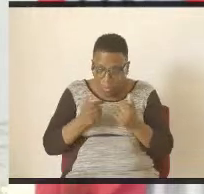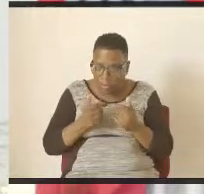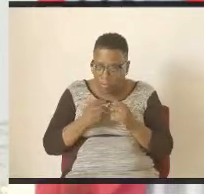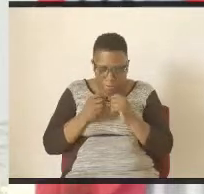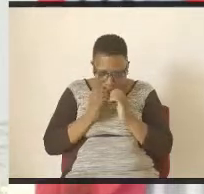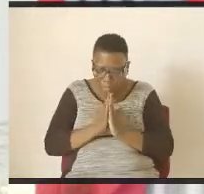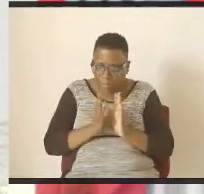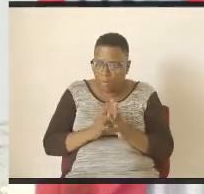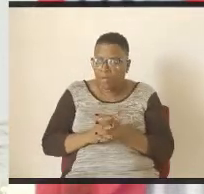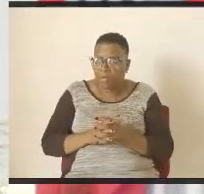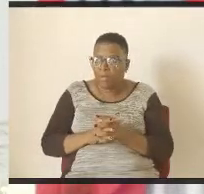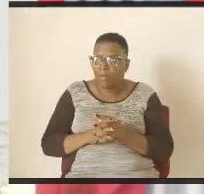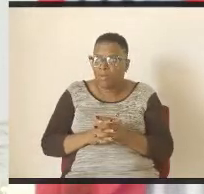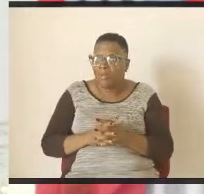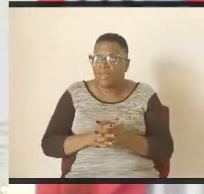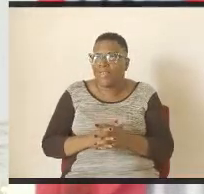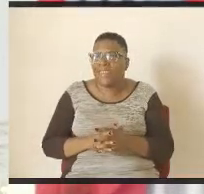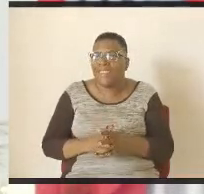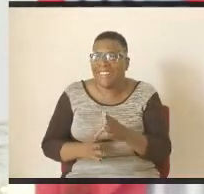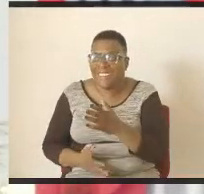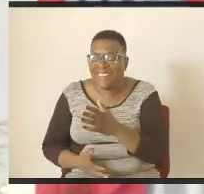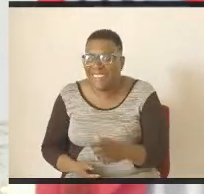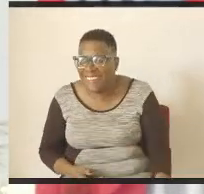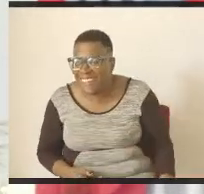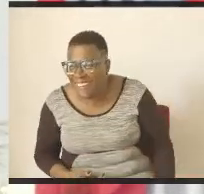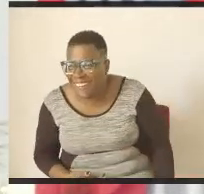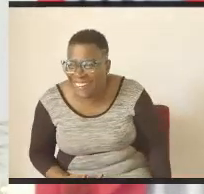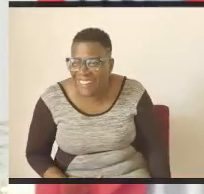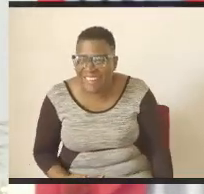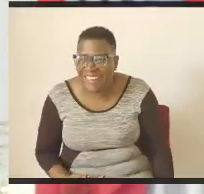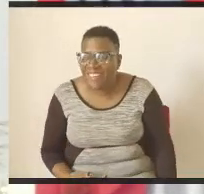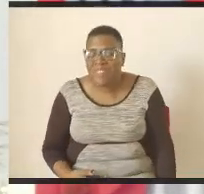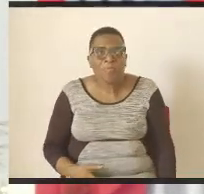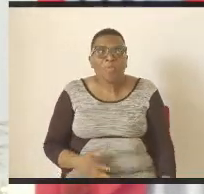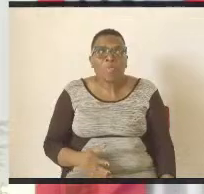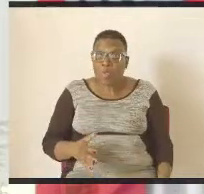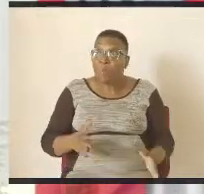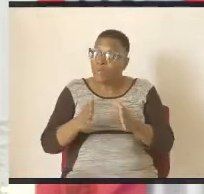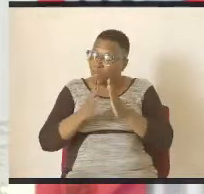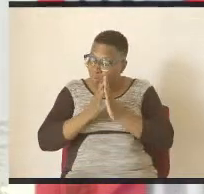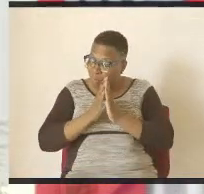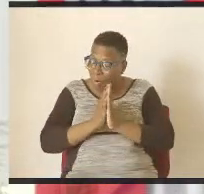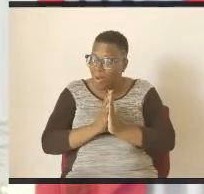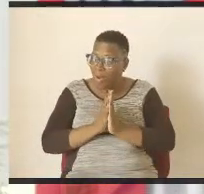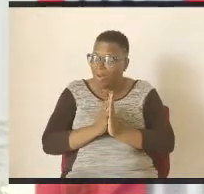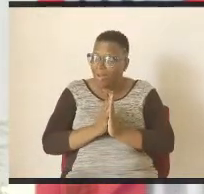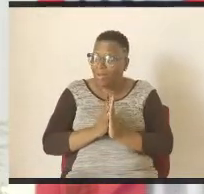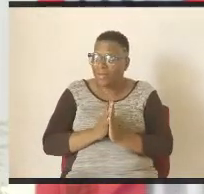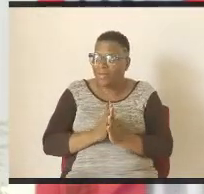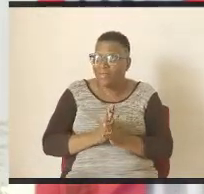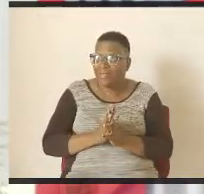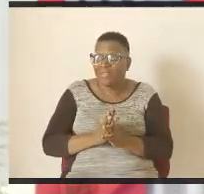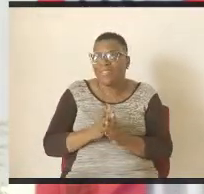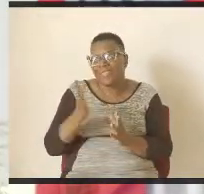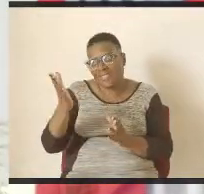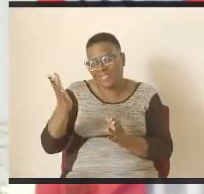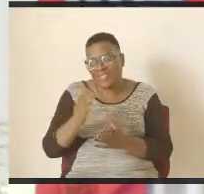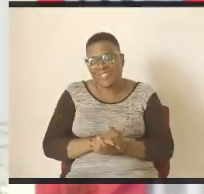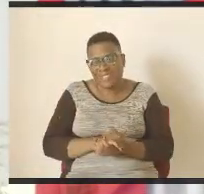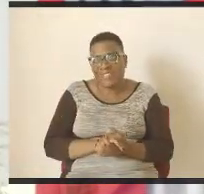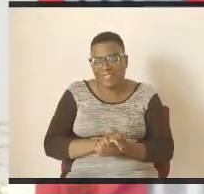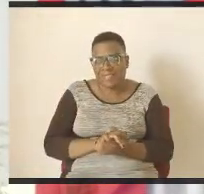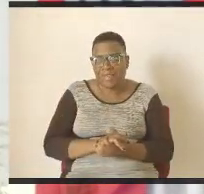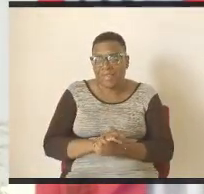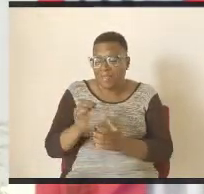say nothing. This opportunity may come for us to pray in our office because of a disaster. That is our